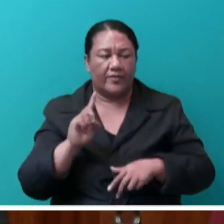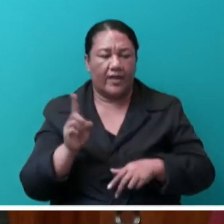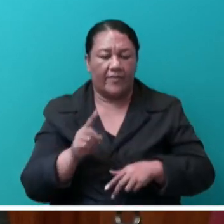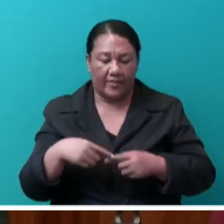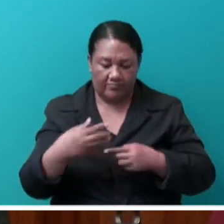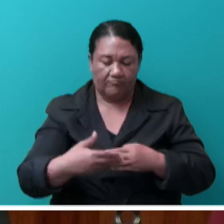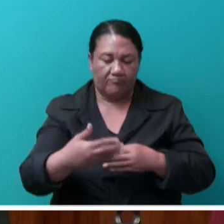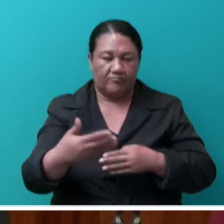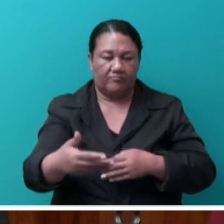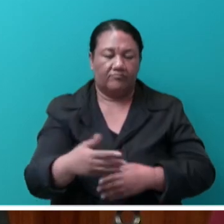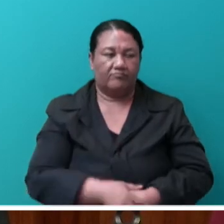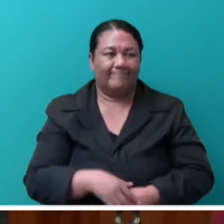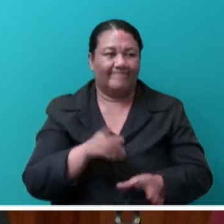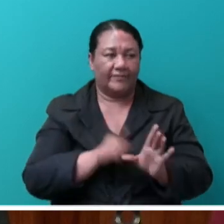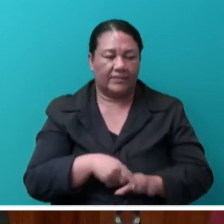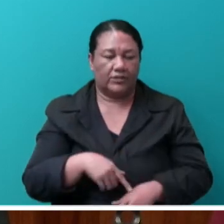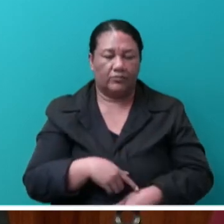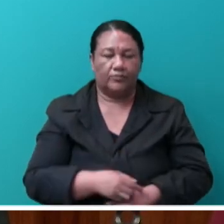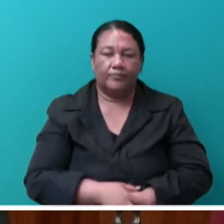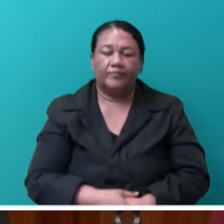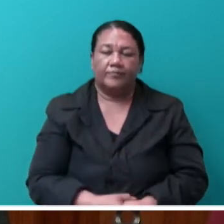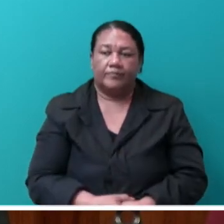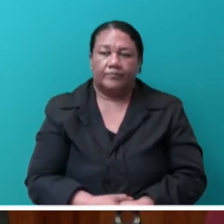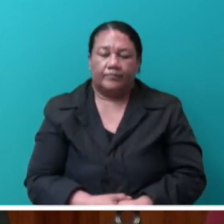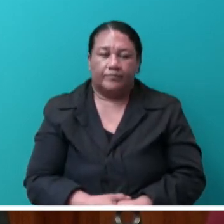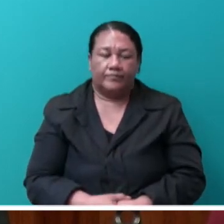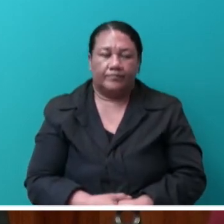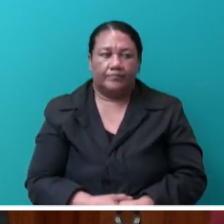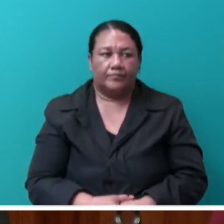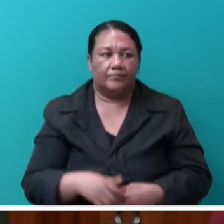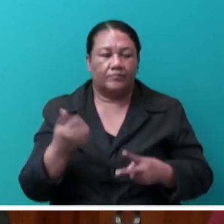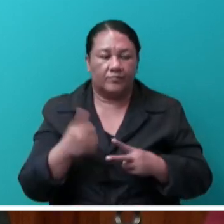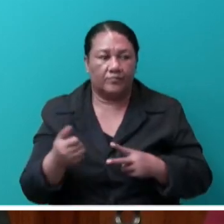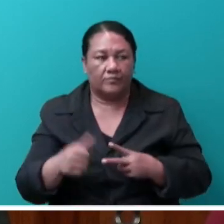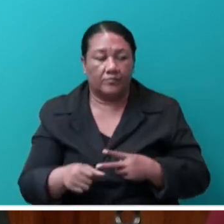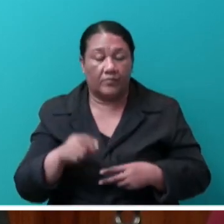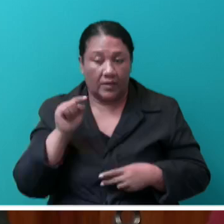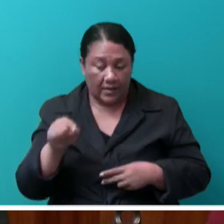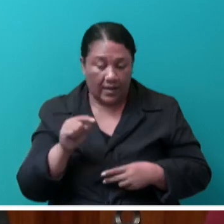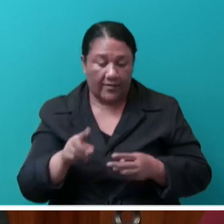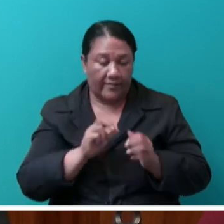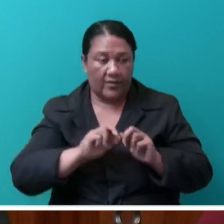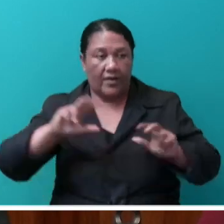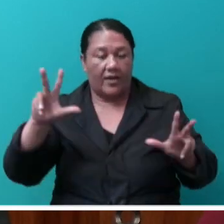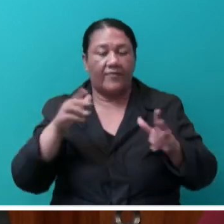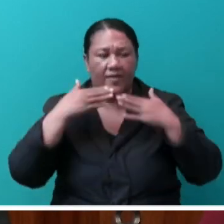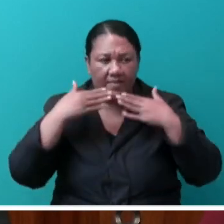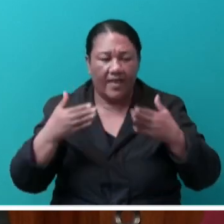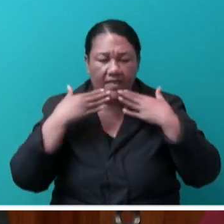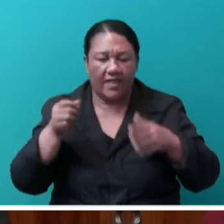is, of course, Honourable Speaker, a game changer for Vanuatu and for